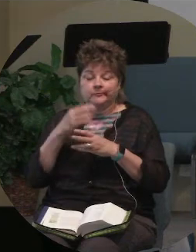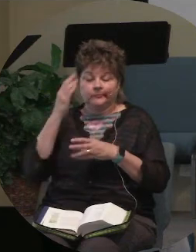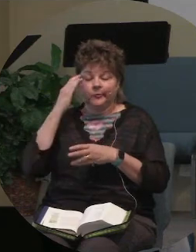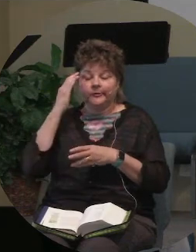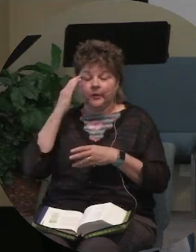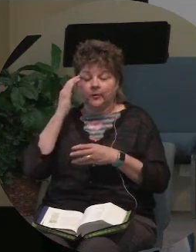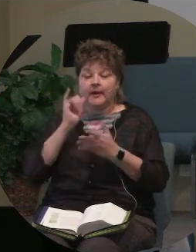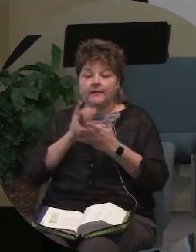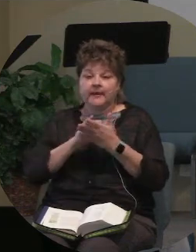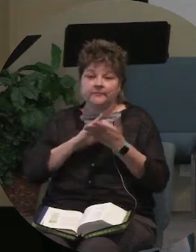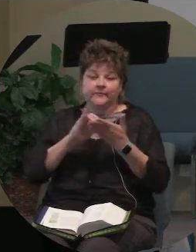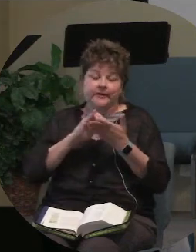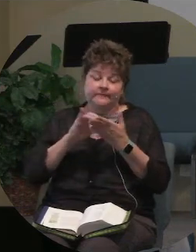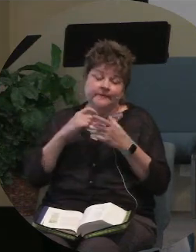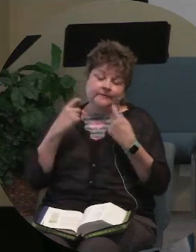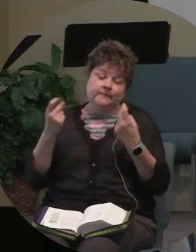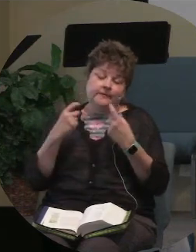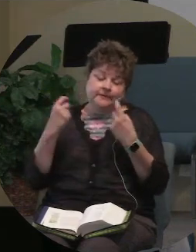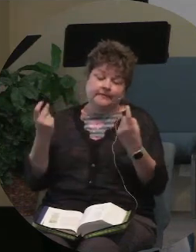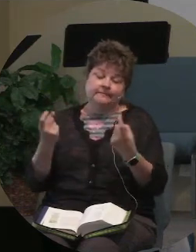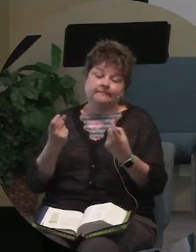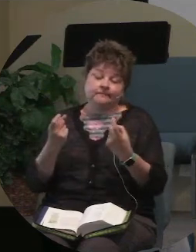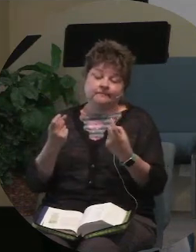And that's forgiveness of our sin.